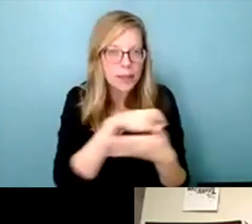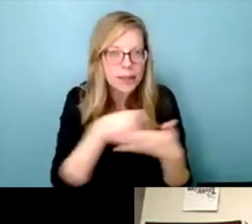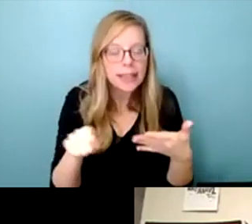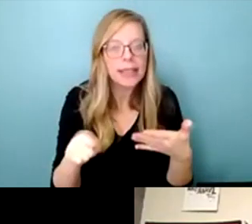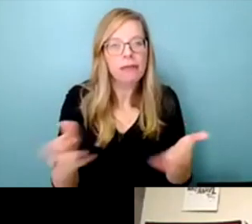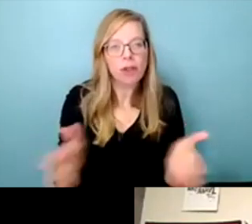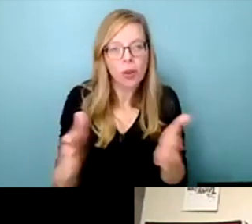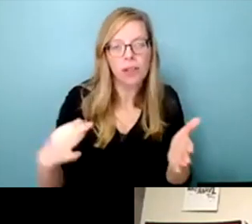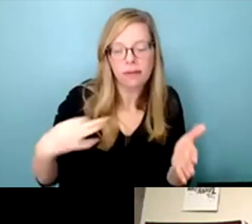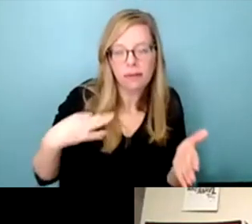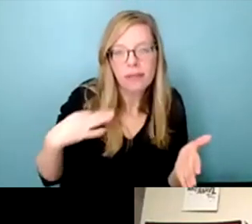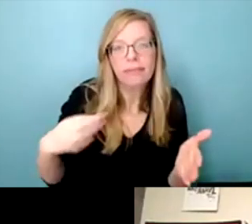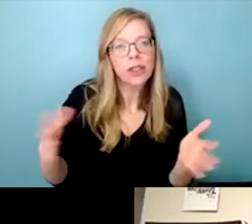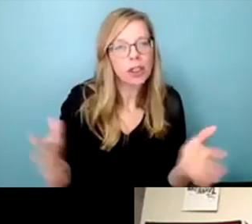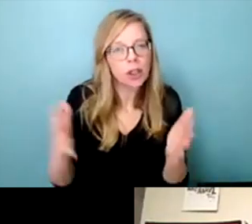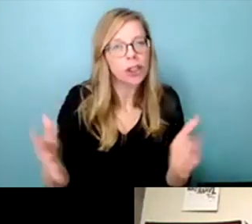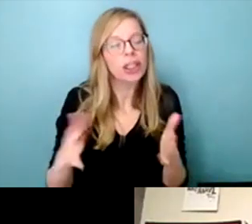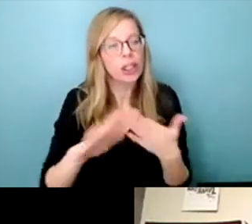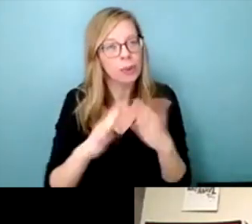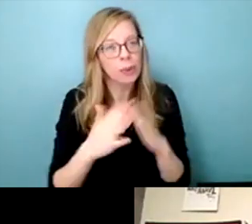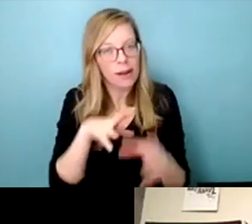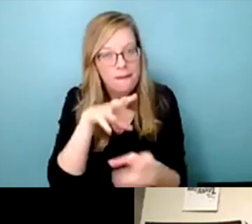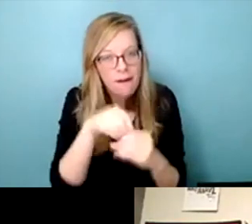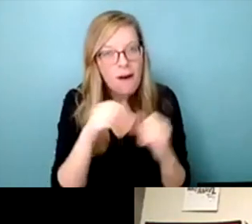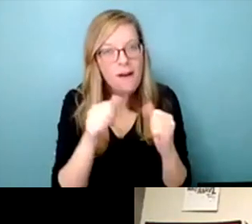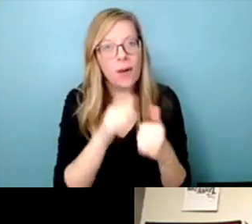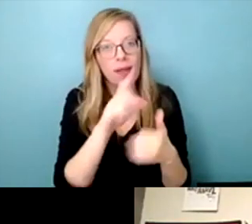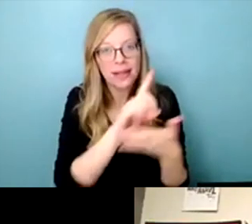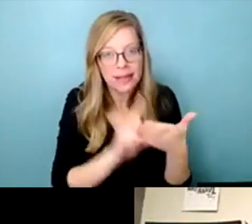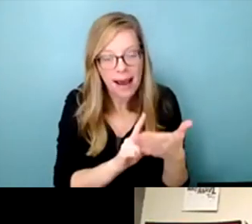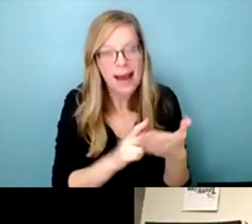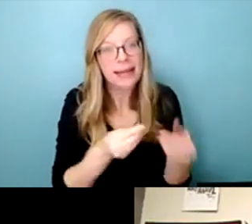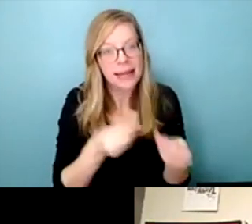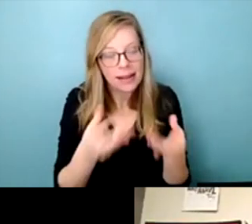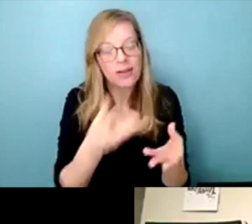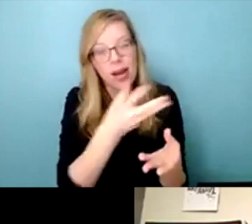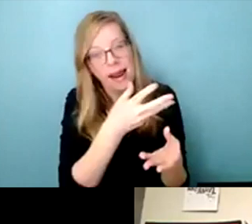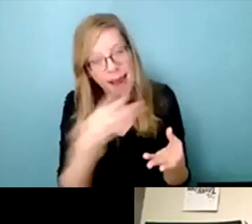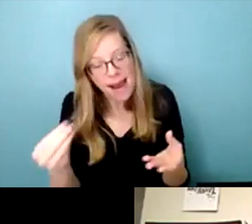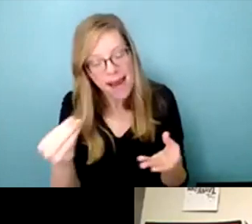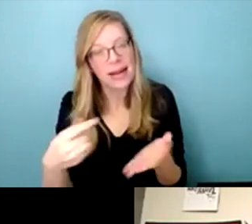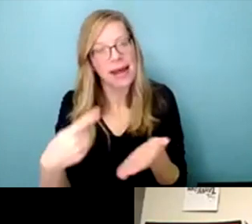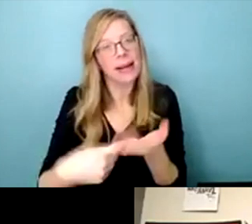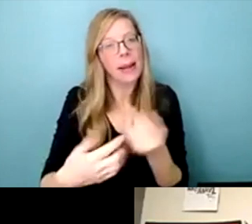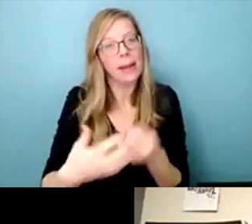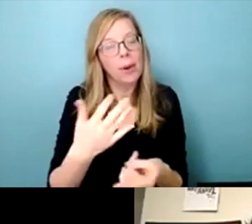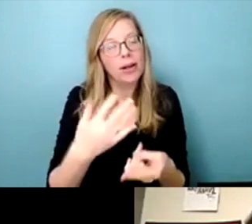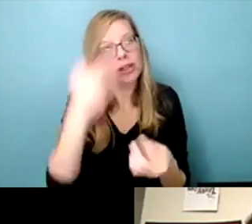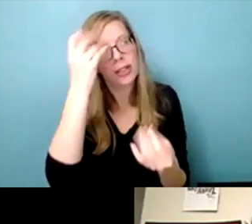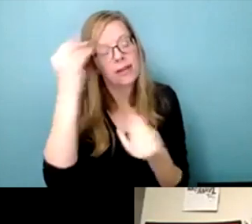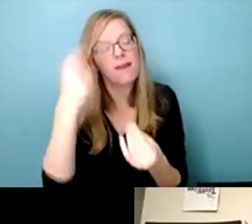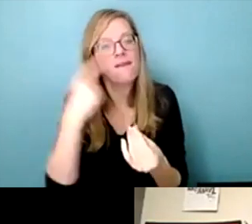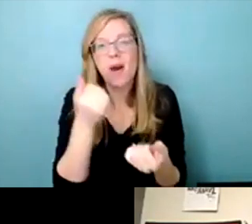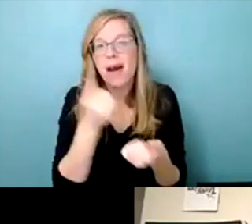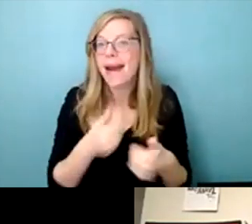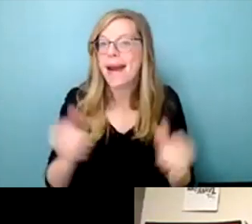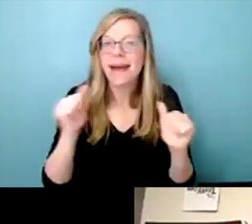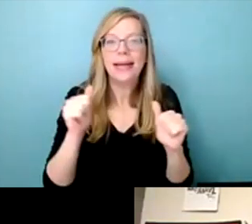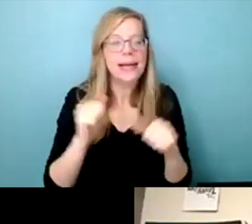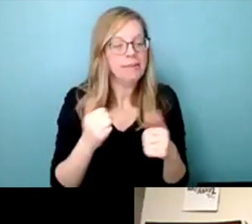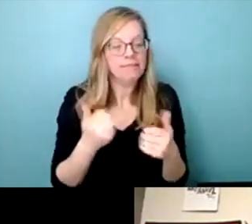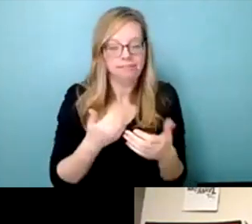and engaging communities to be involved in the design, delivery, and evaluation of any initiative that affects